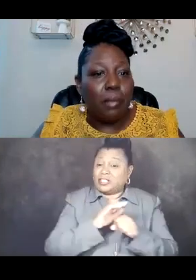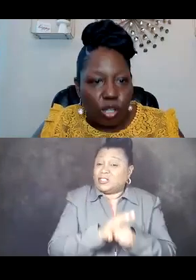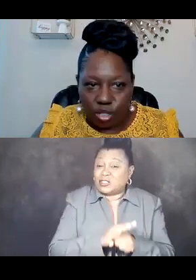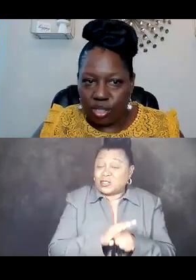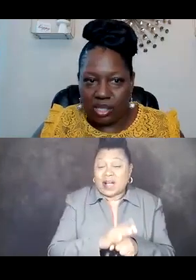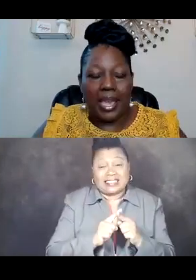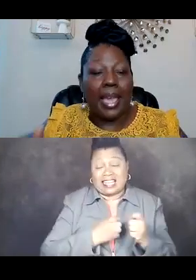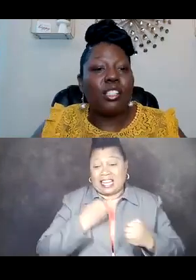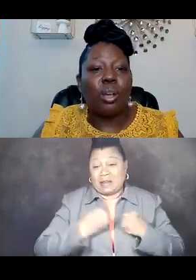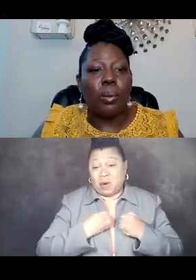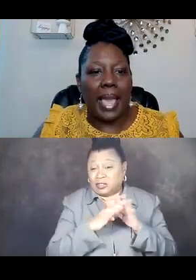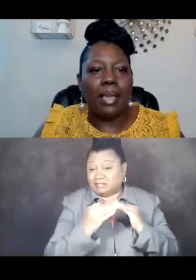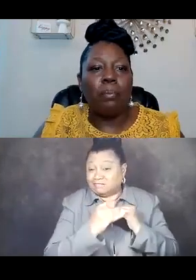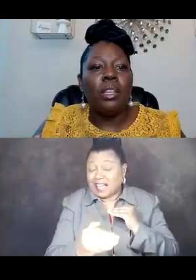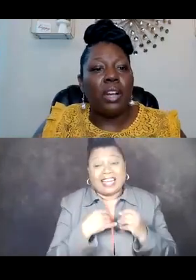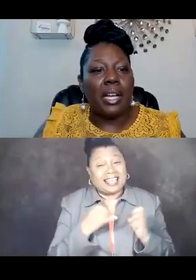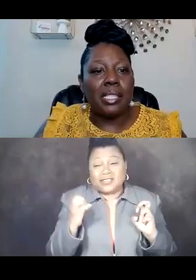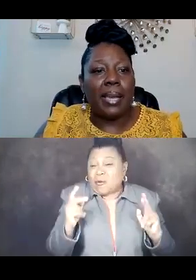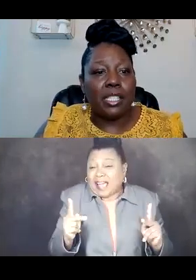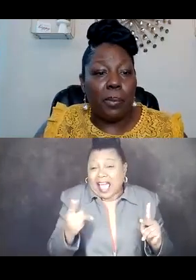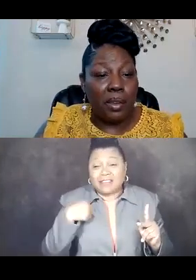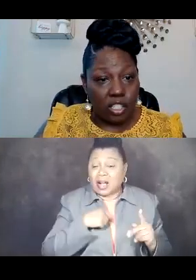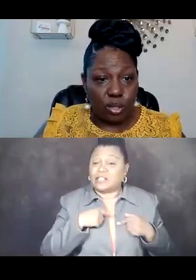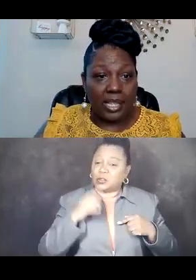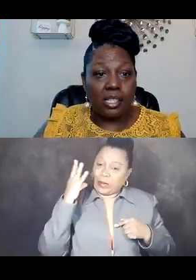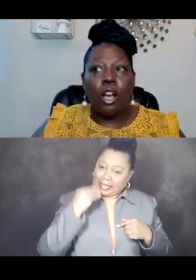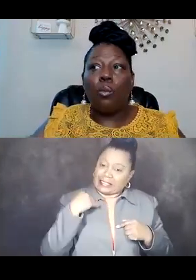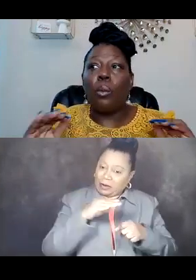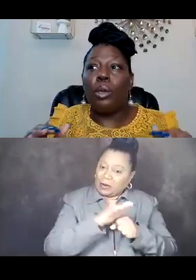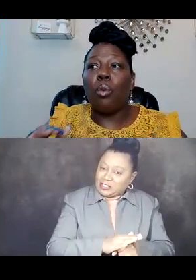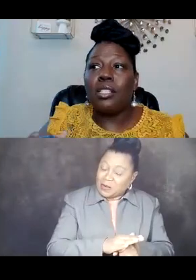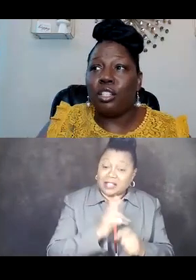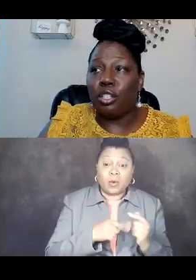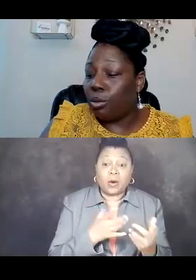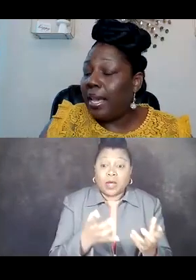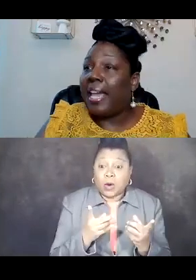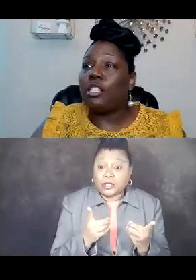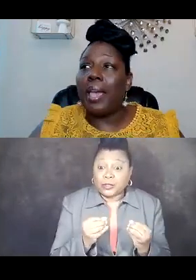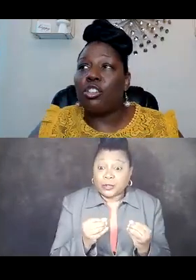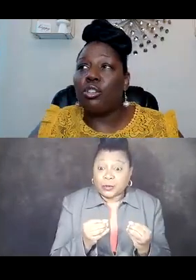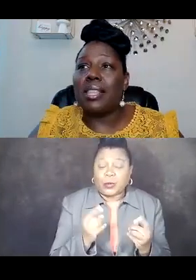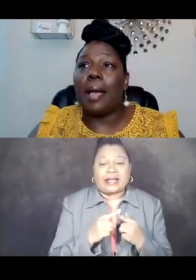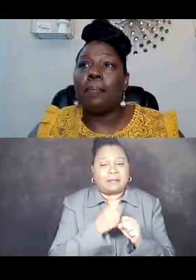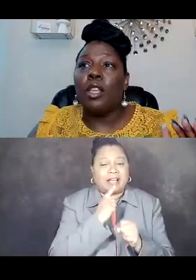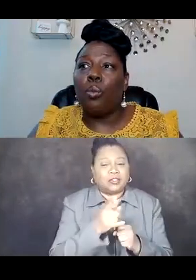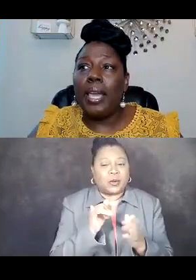is an emotional state and it's okay for us to experience stress. What we want to do is